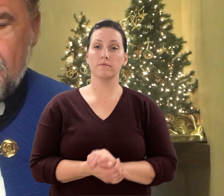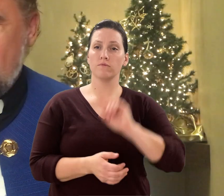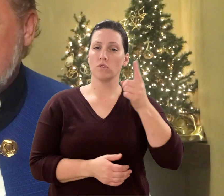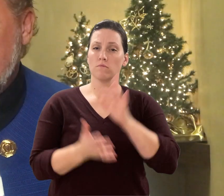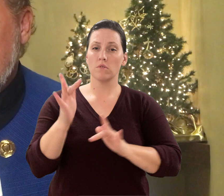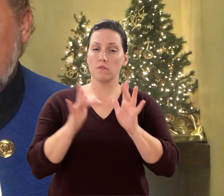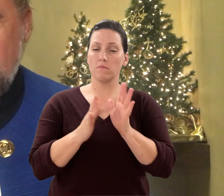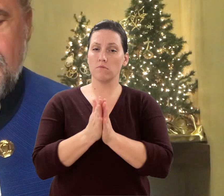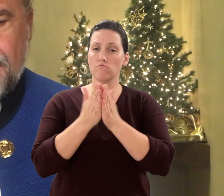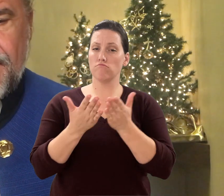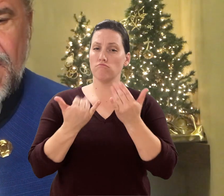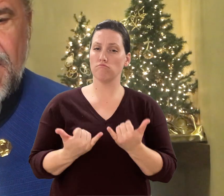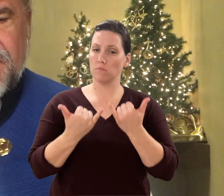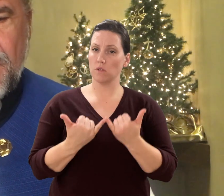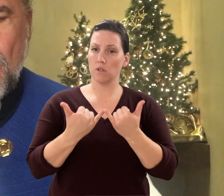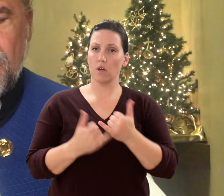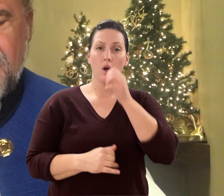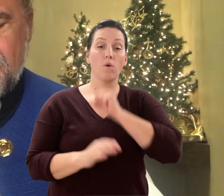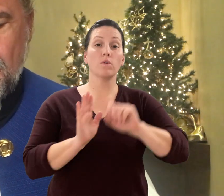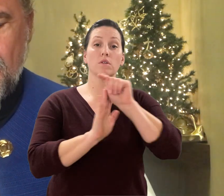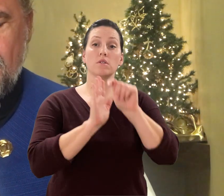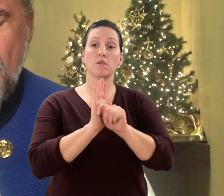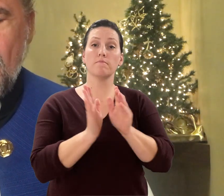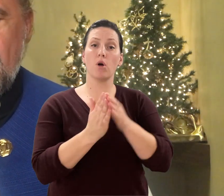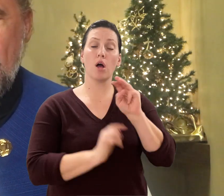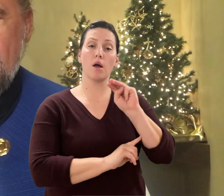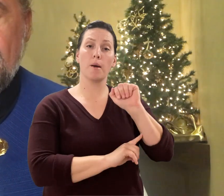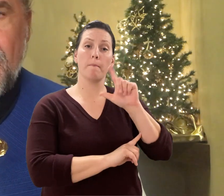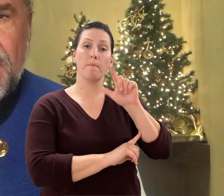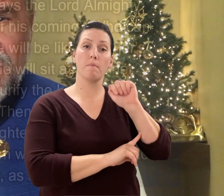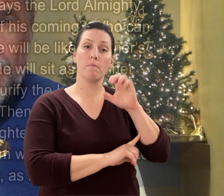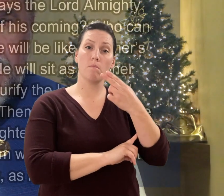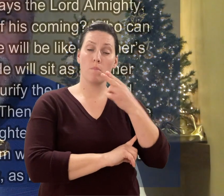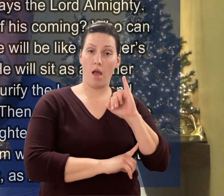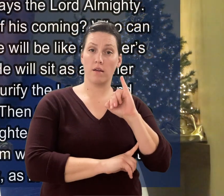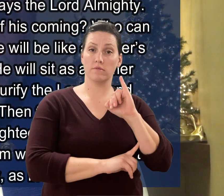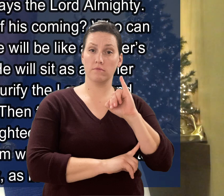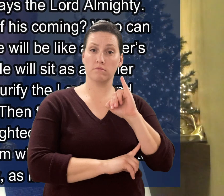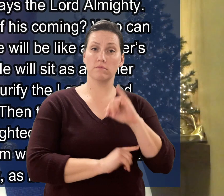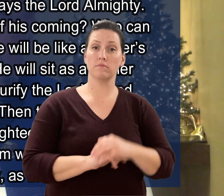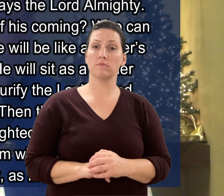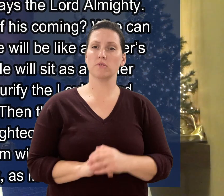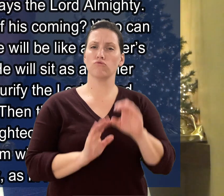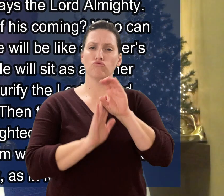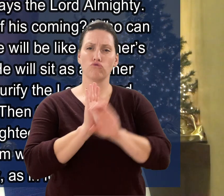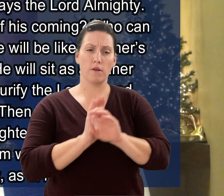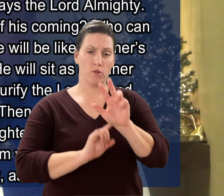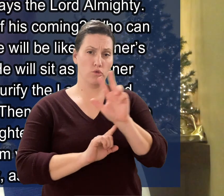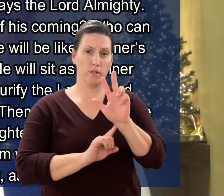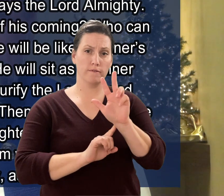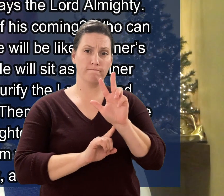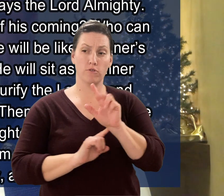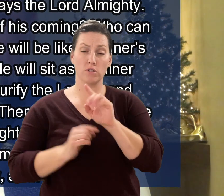Our first scripture lesson for today is from the Old Testament book of Malachi, beginning at chapter 3, the first four